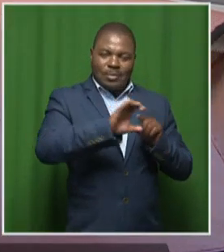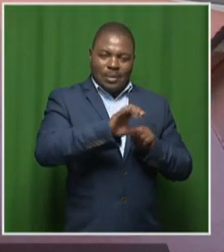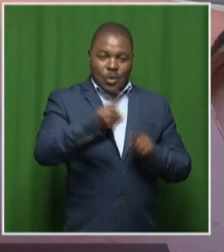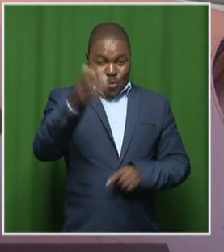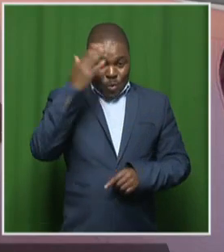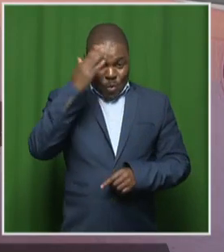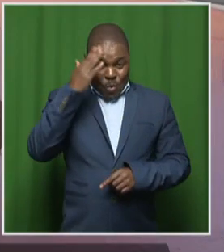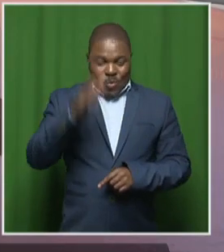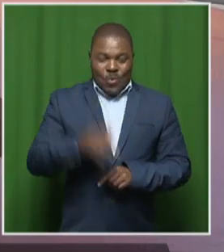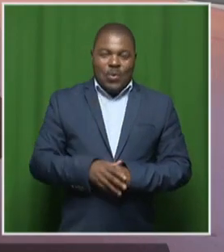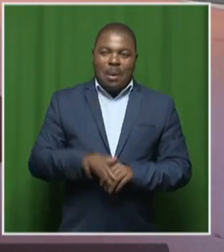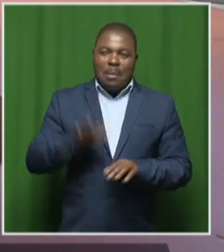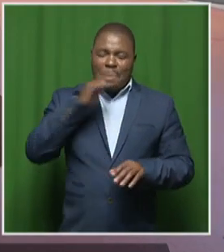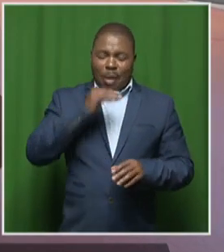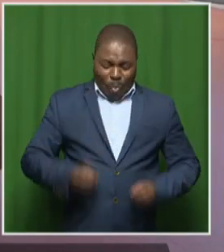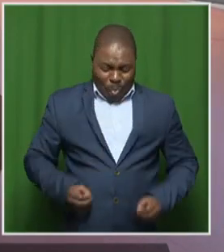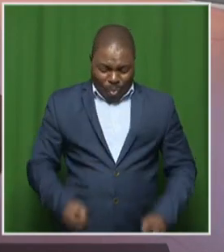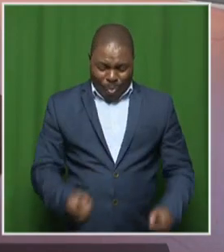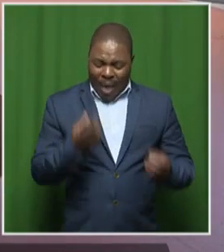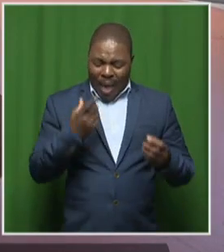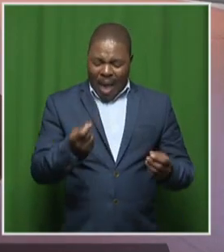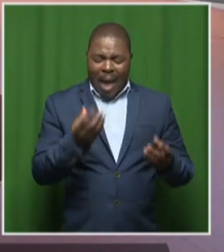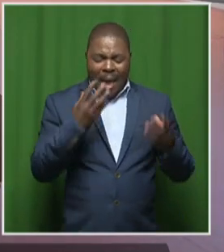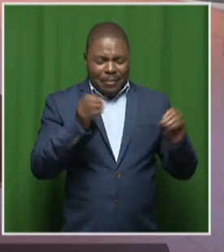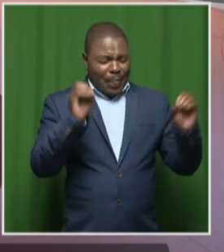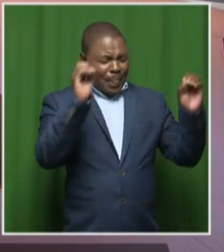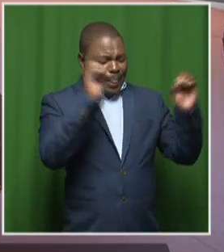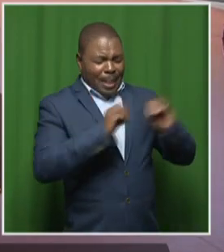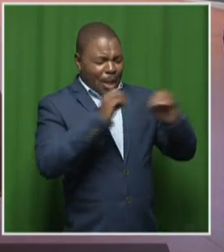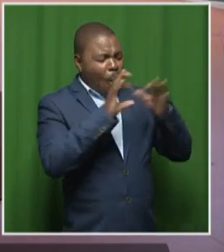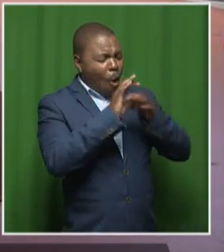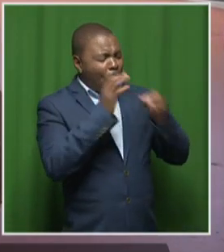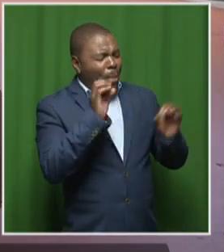are, but you can never run out of salt. You always have to have